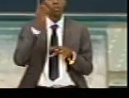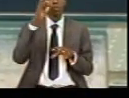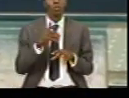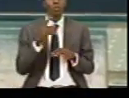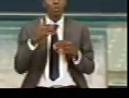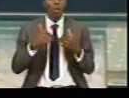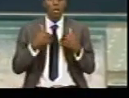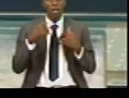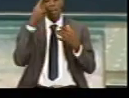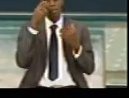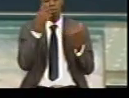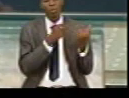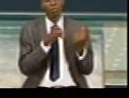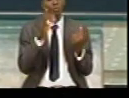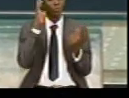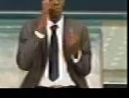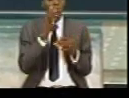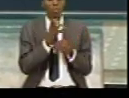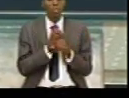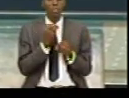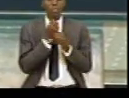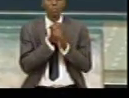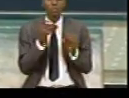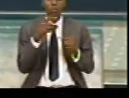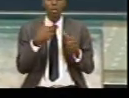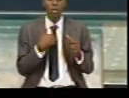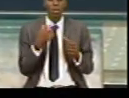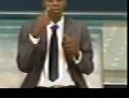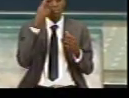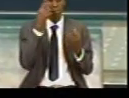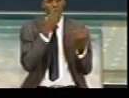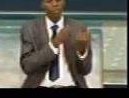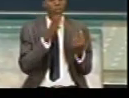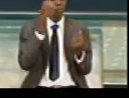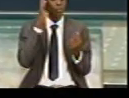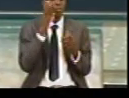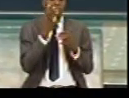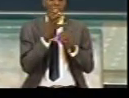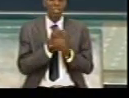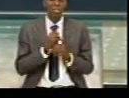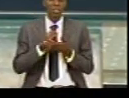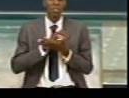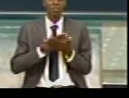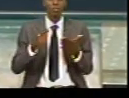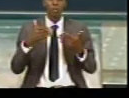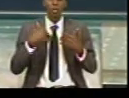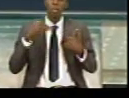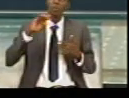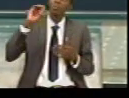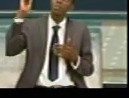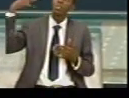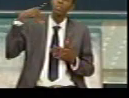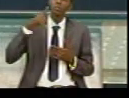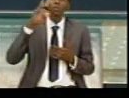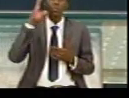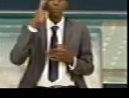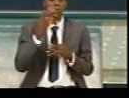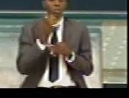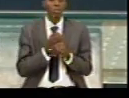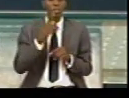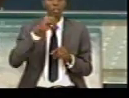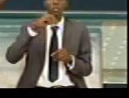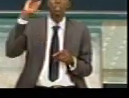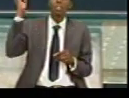get salvation. Your faith, you get sanctified. You have grace, you get the grace of